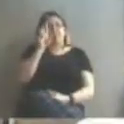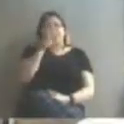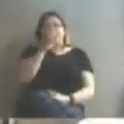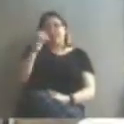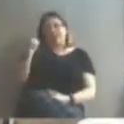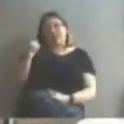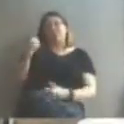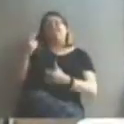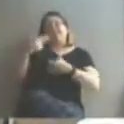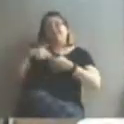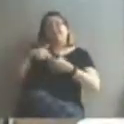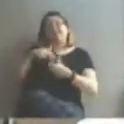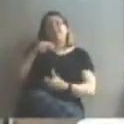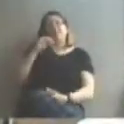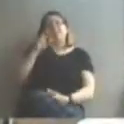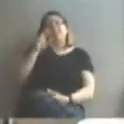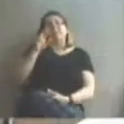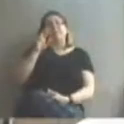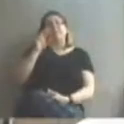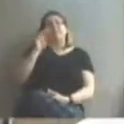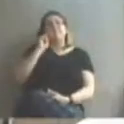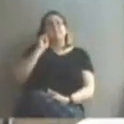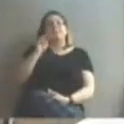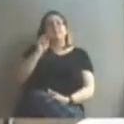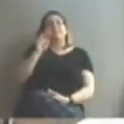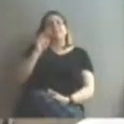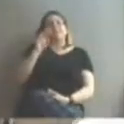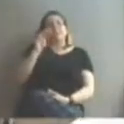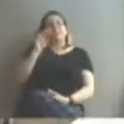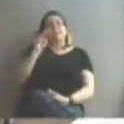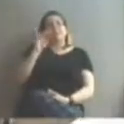is Rebecca Nicholas and Michelle Marilla.